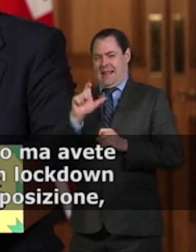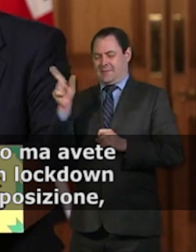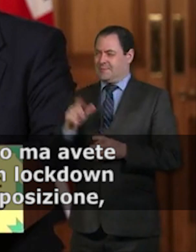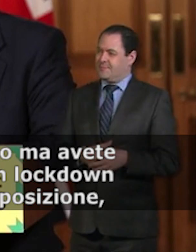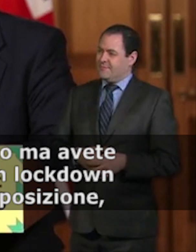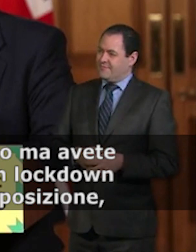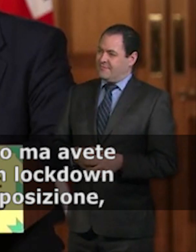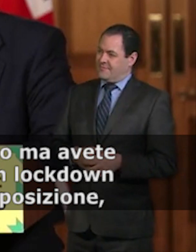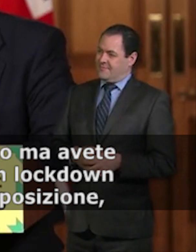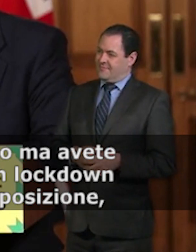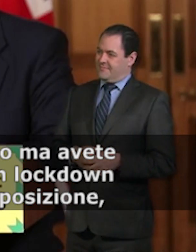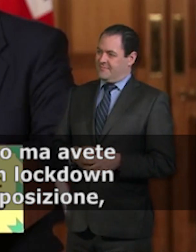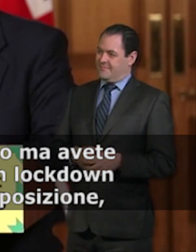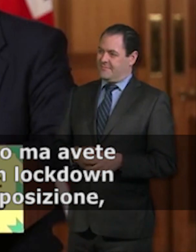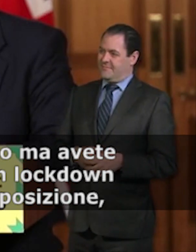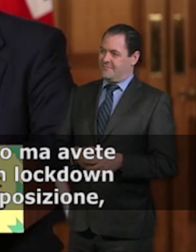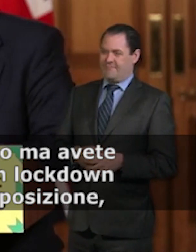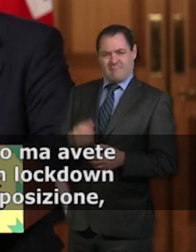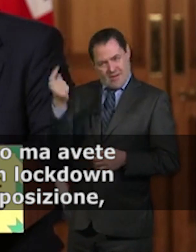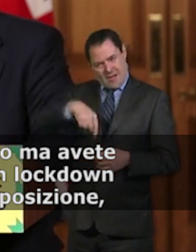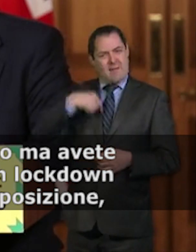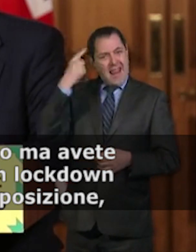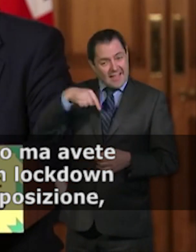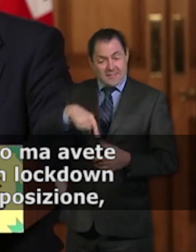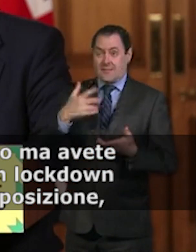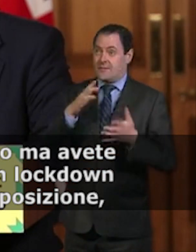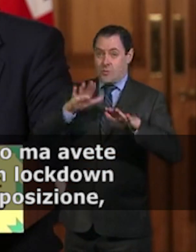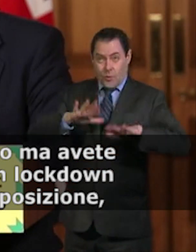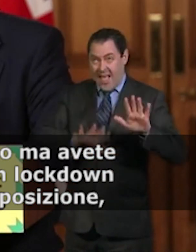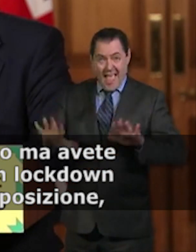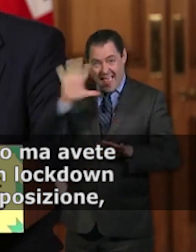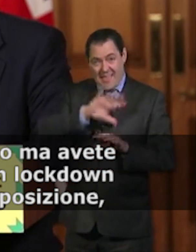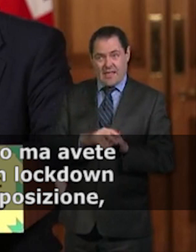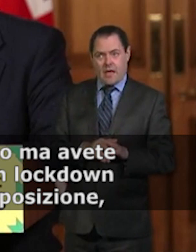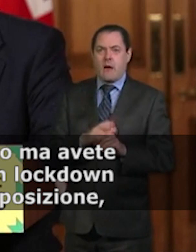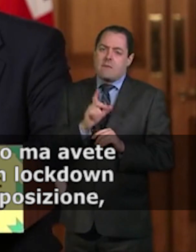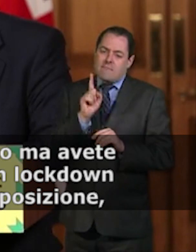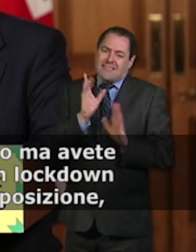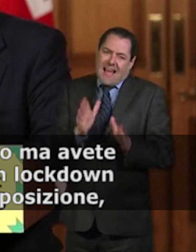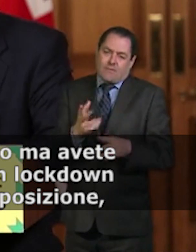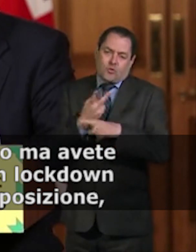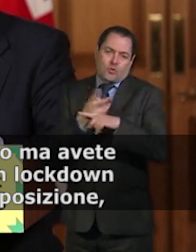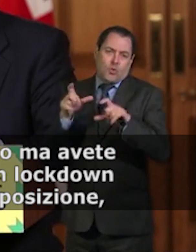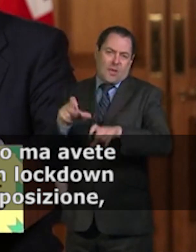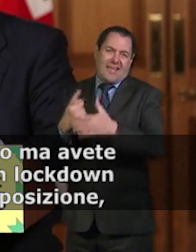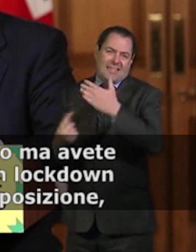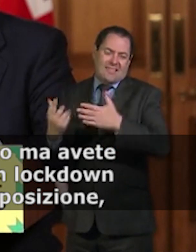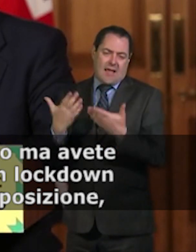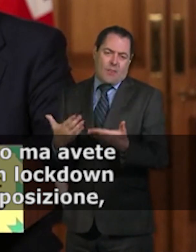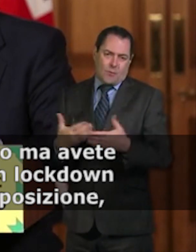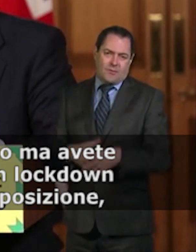to London or to the UK, but you've got to quarantine. And I don't believe that is,